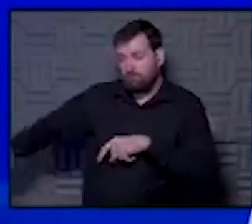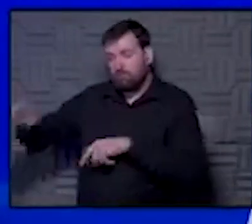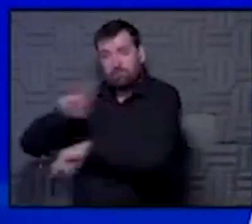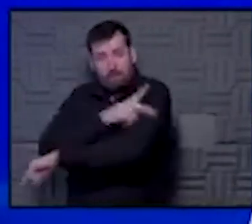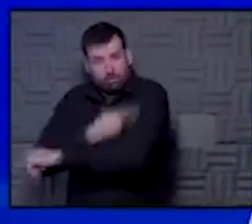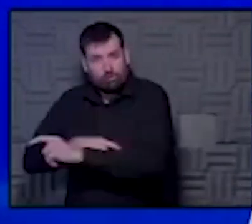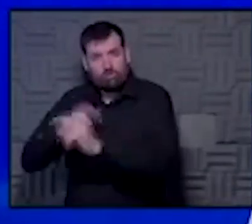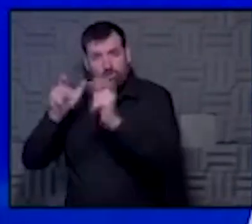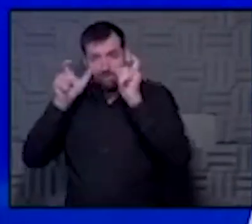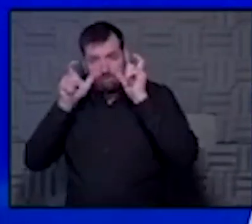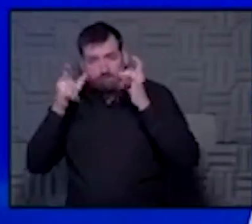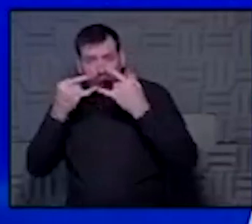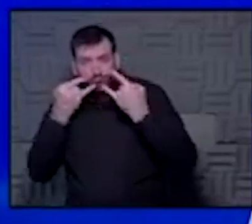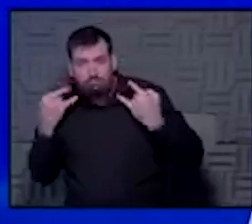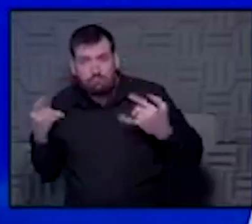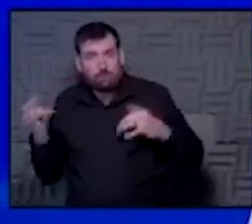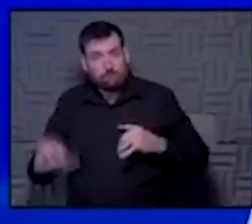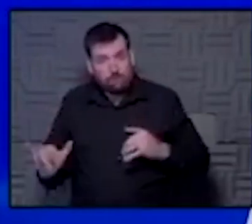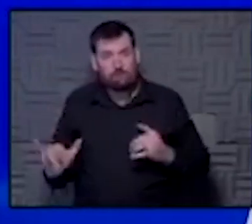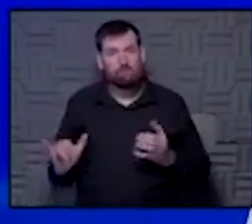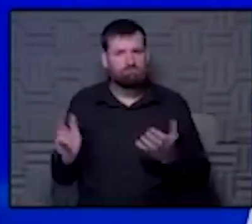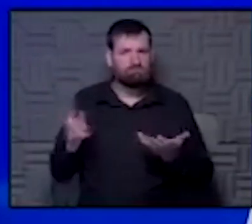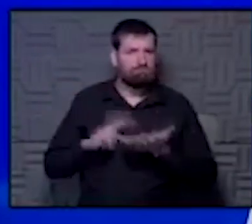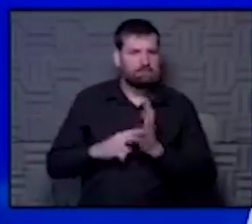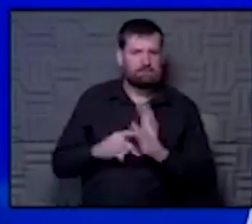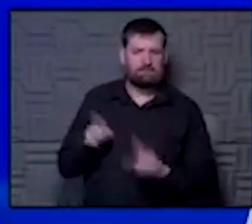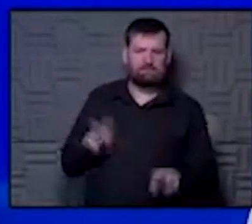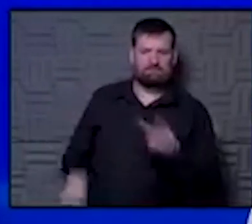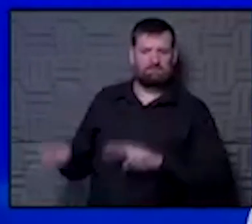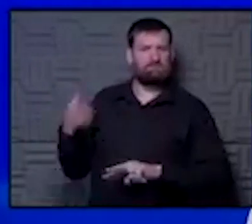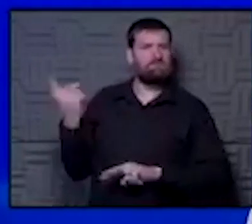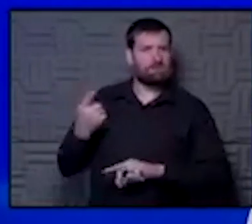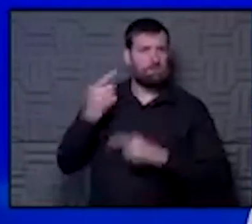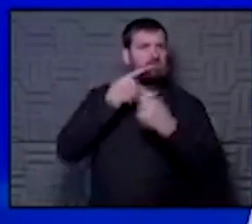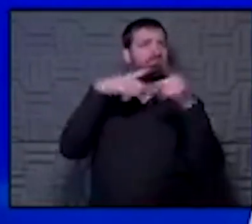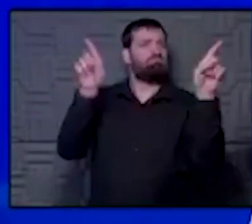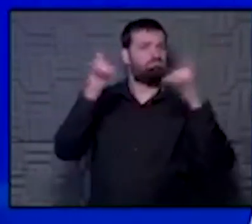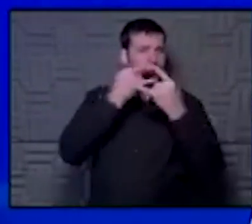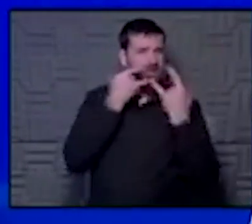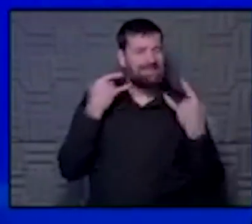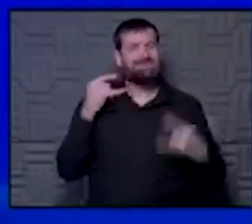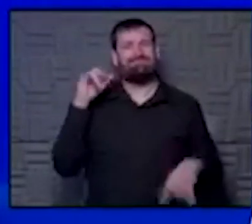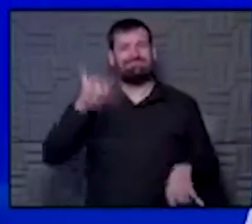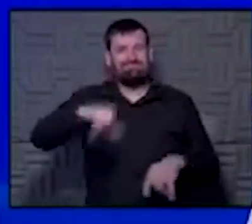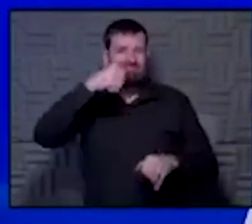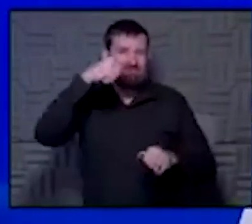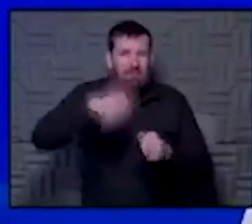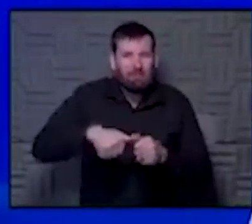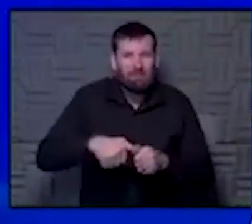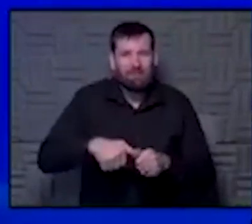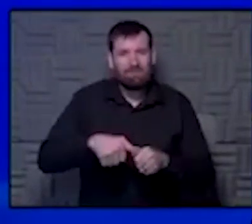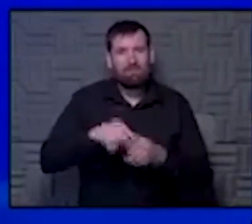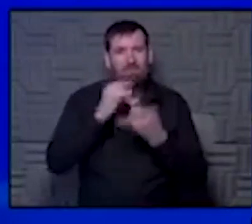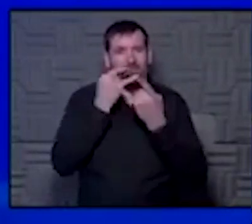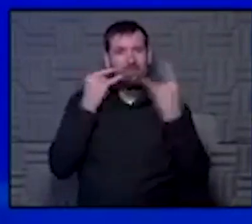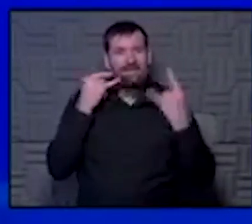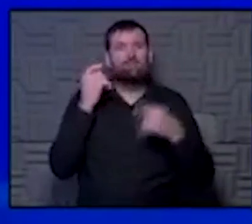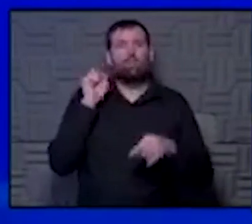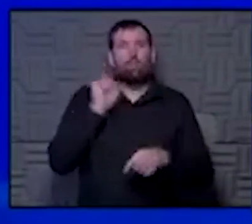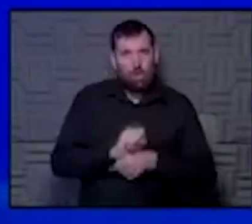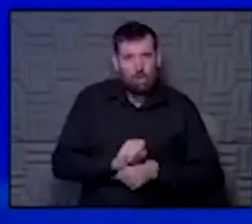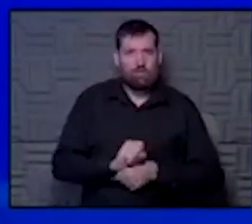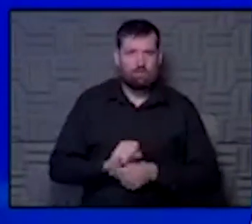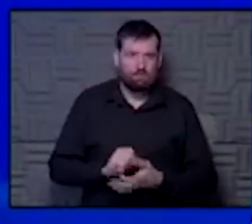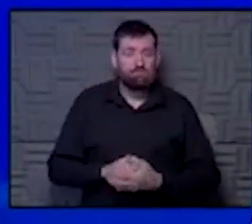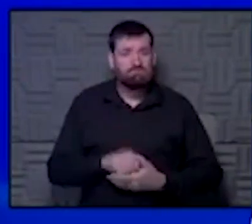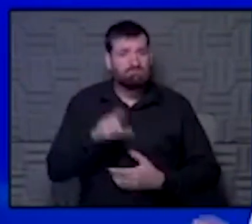precautions, then there's something about masks that work. And that's what we have to remember. Masks work. You do have